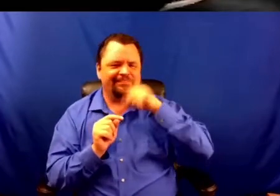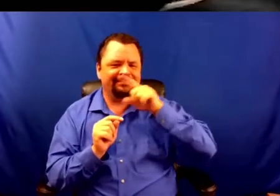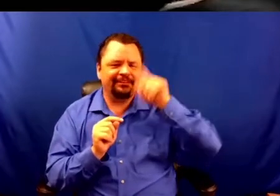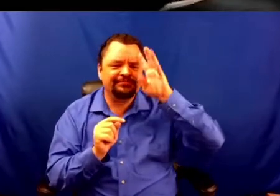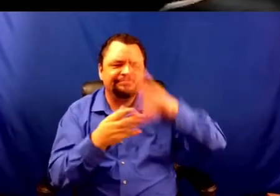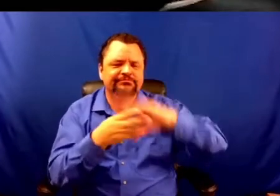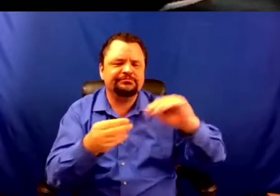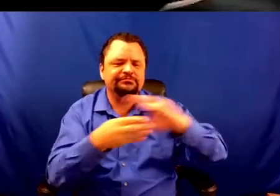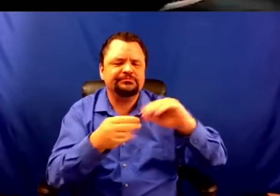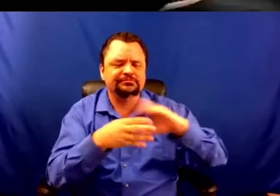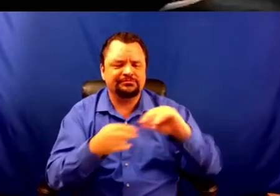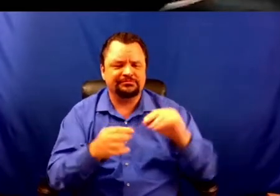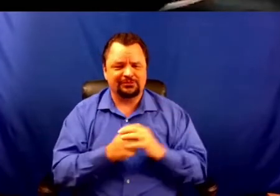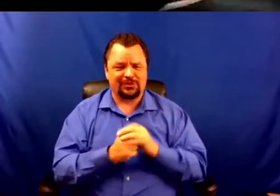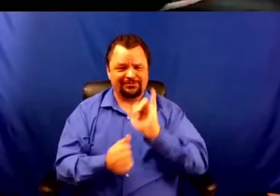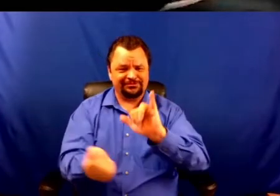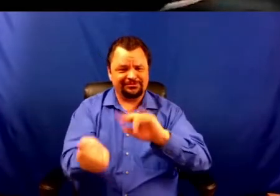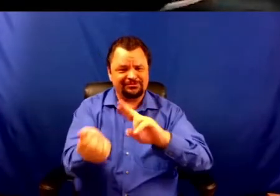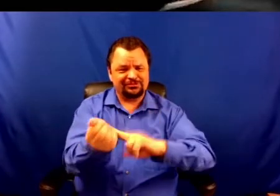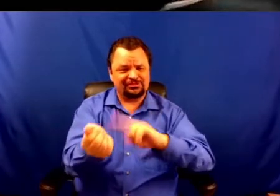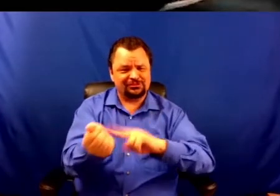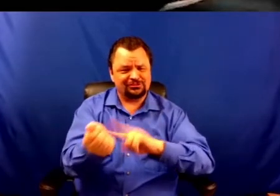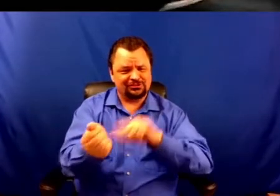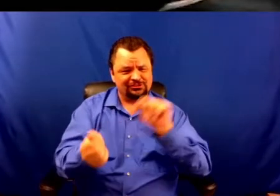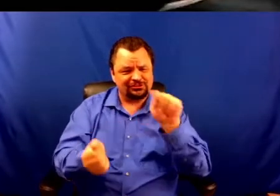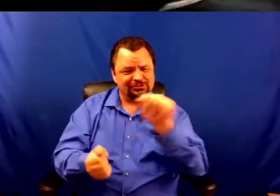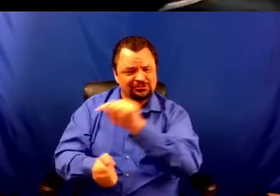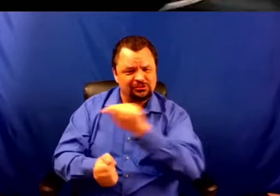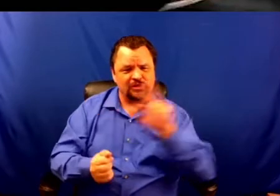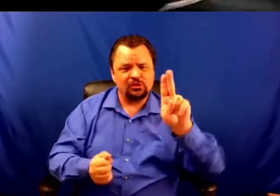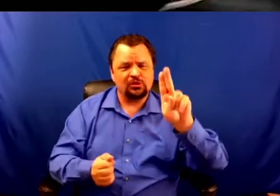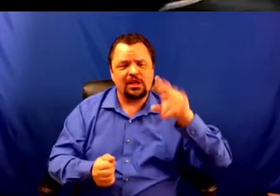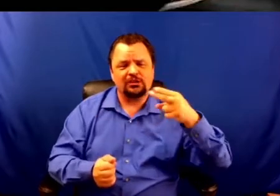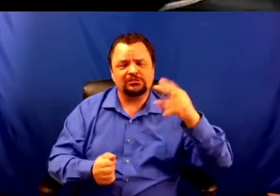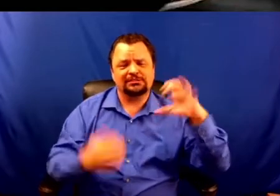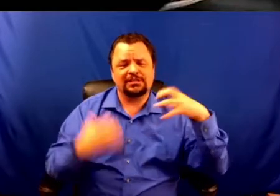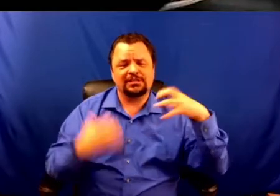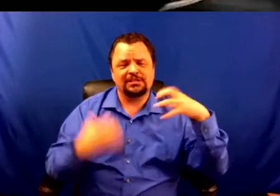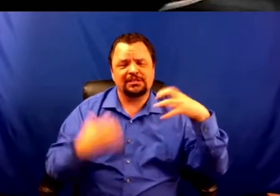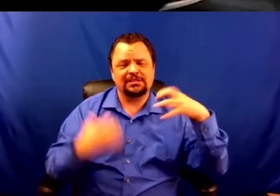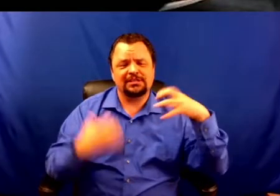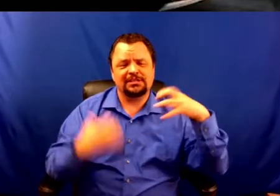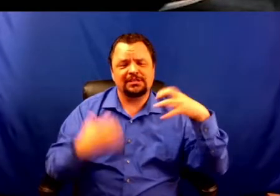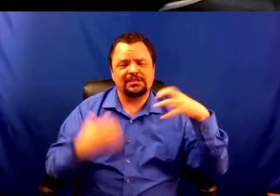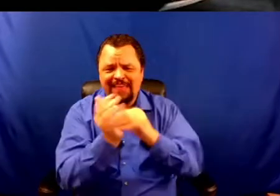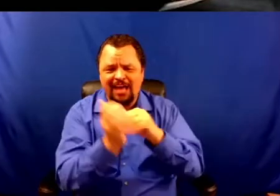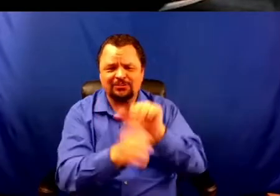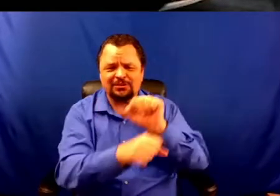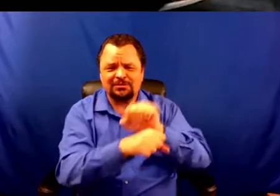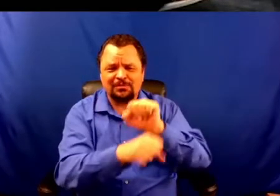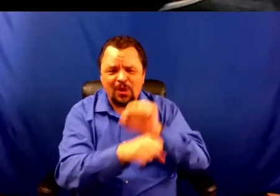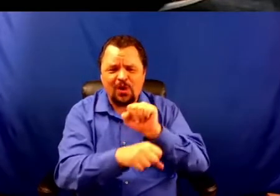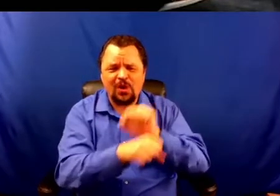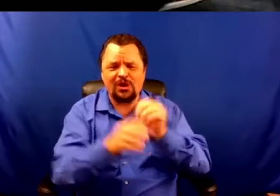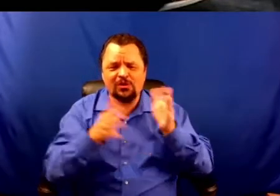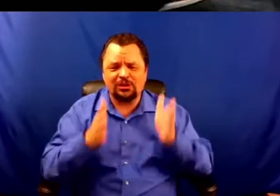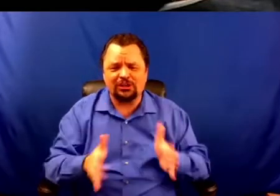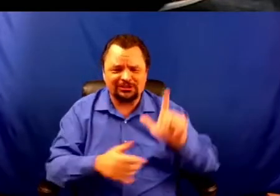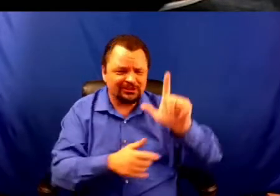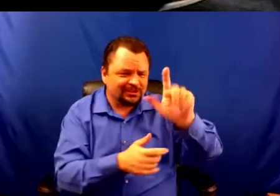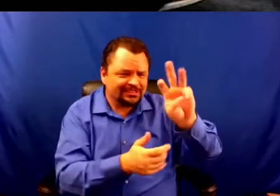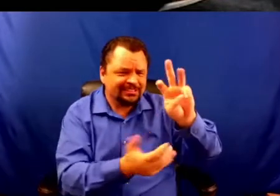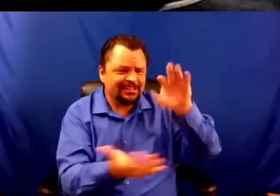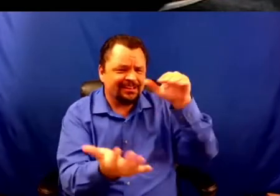like you to know is that with UC Health, of the 26,000 employees, over 26,000 employees in the state, we lost less